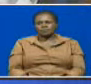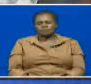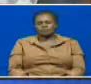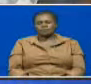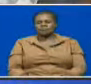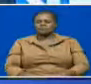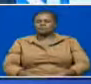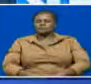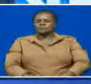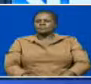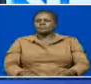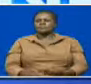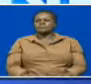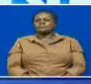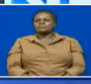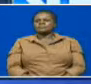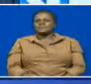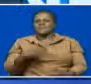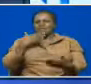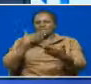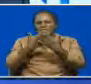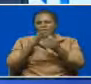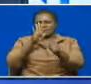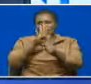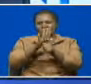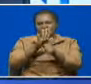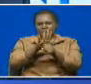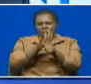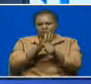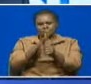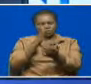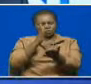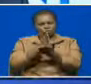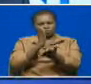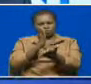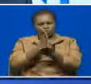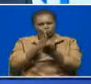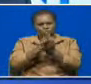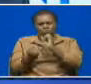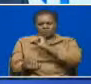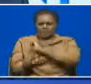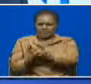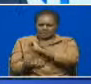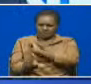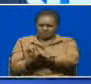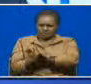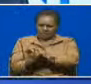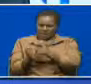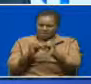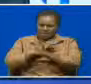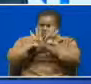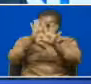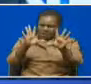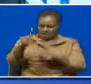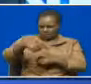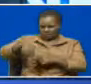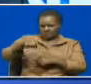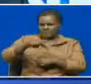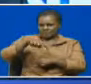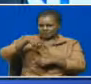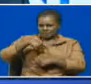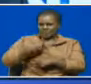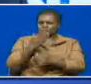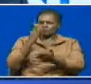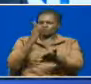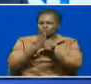no... Well, many thanks, Timothy Otieno. He's definitely painted a perspective, a clear picture for us. And we'll